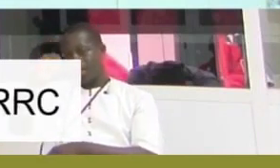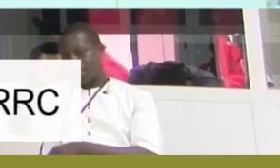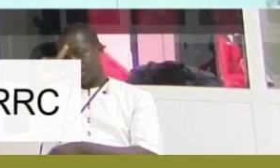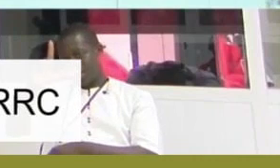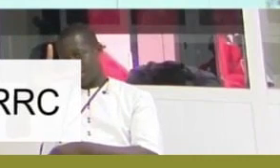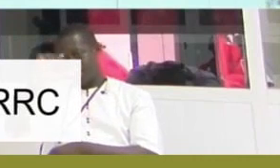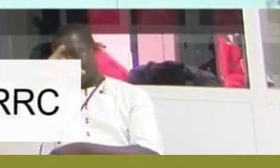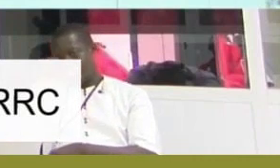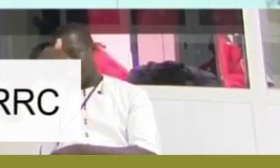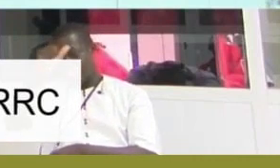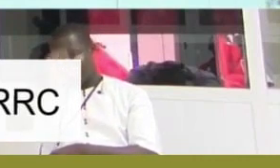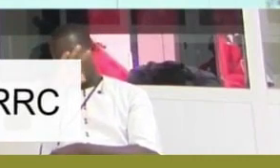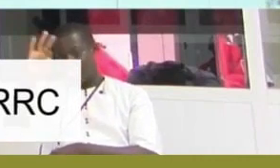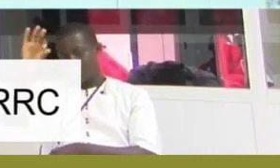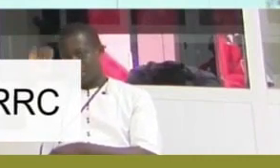Lieutenant Michael Jata.